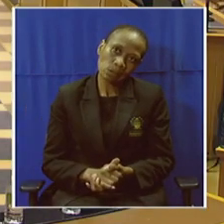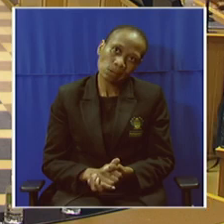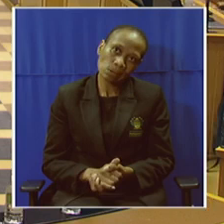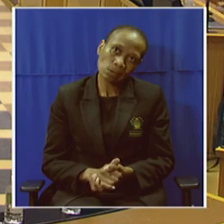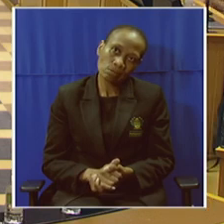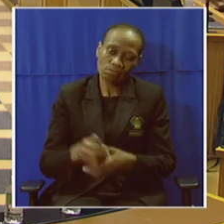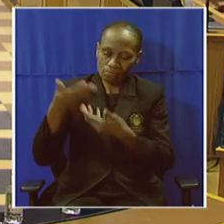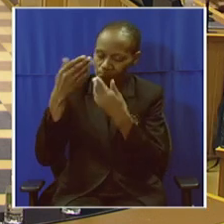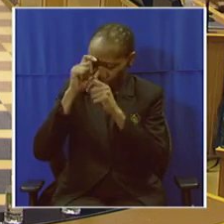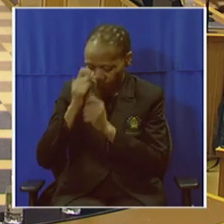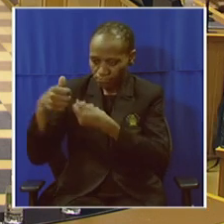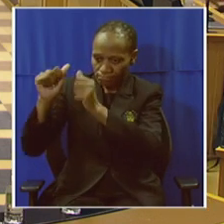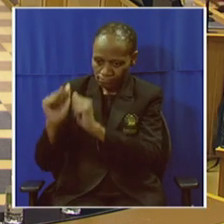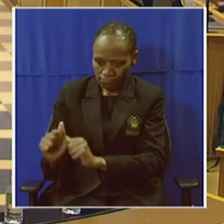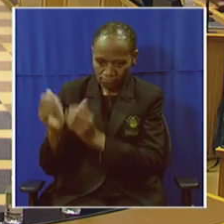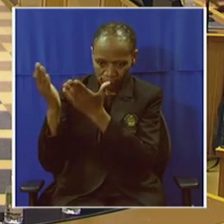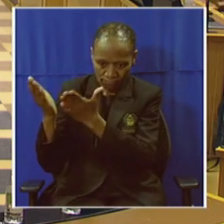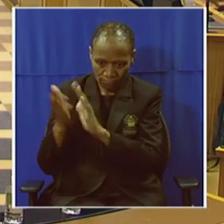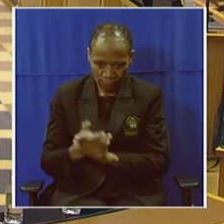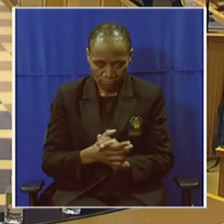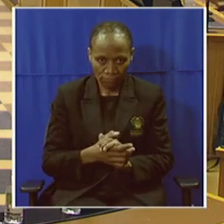Honorable House Chairperson,